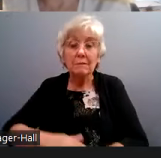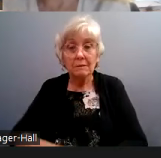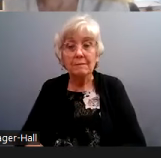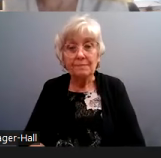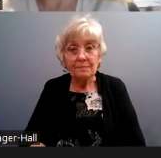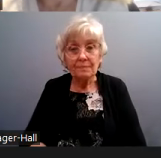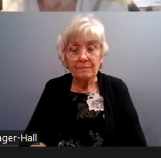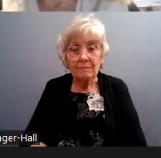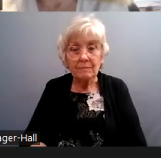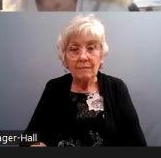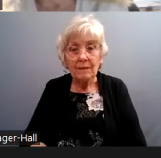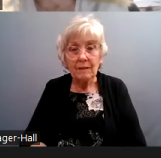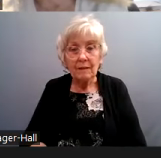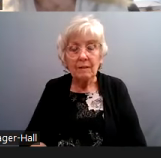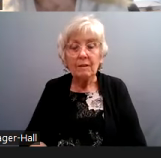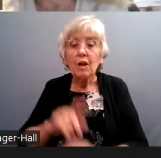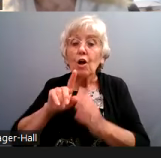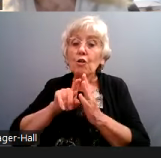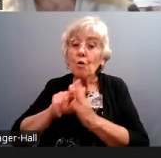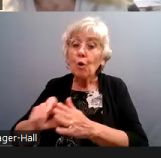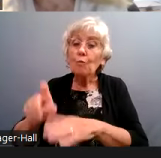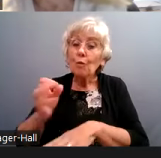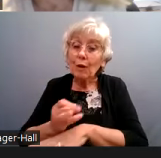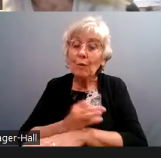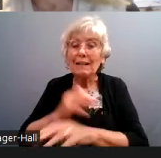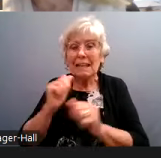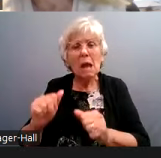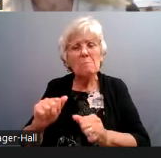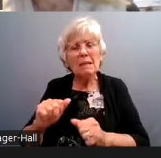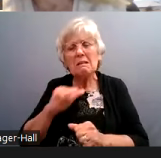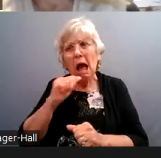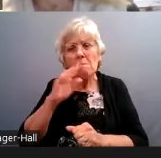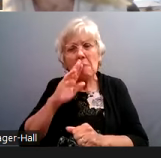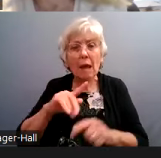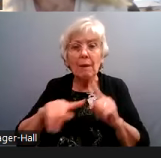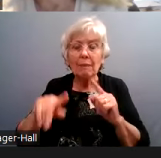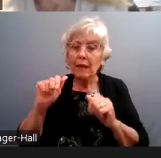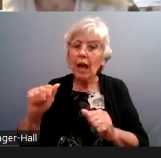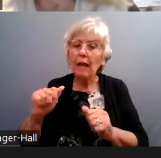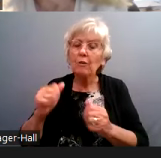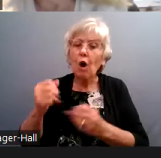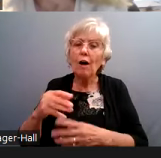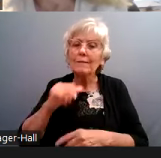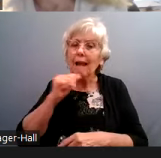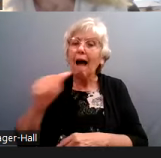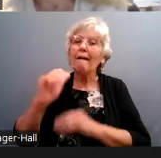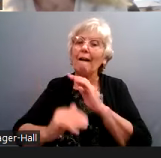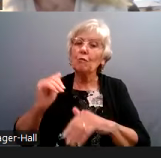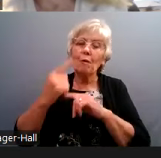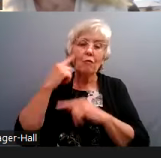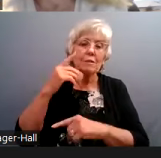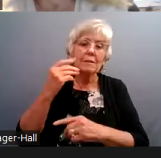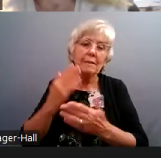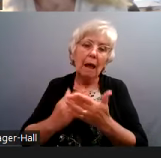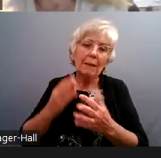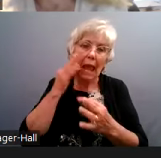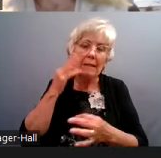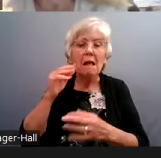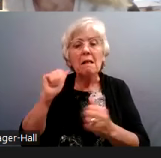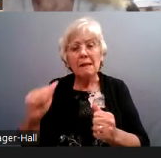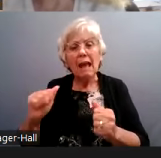And then the ringworm symptoms can be benign, but they can be uncomfortable for some cats. Some cats can get itchy,